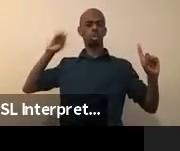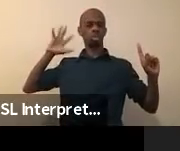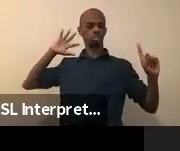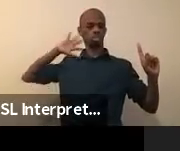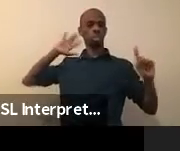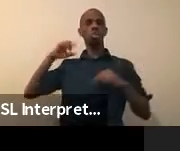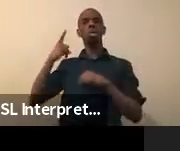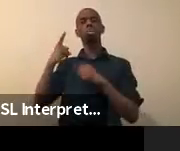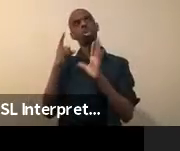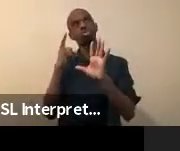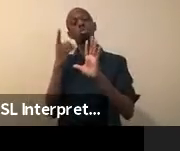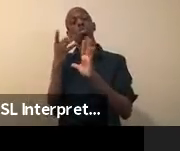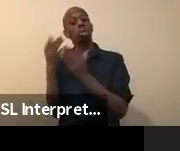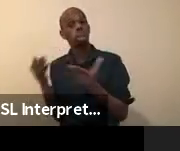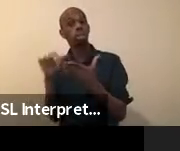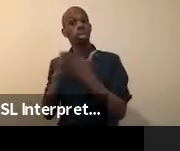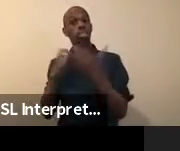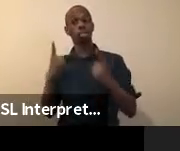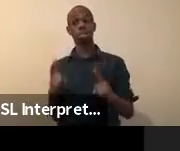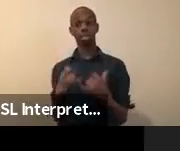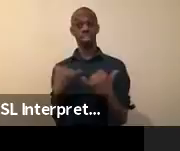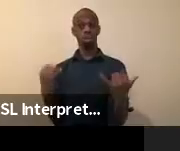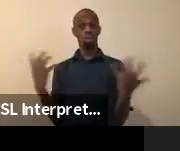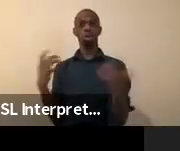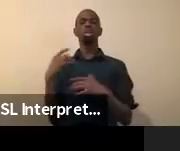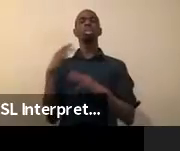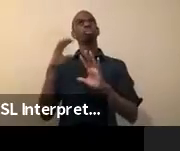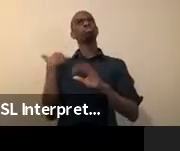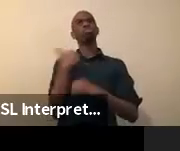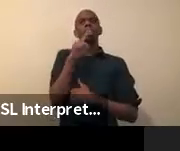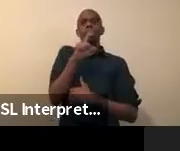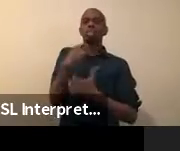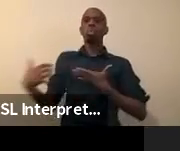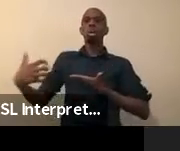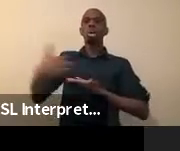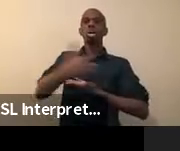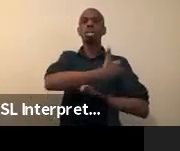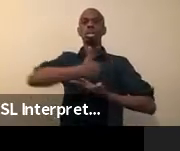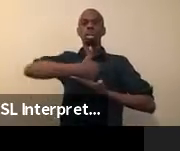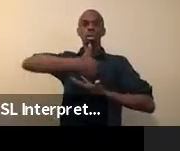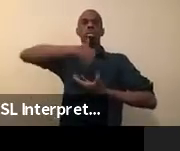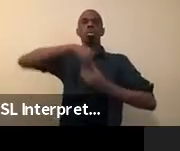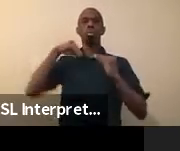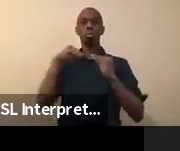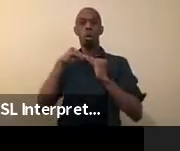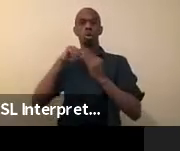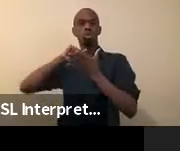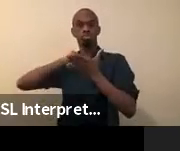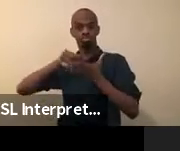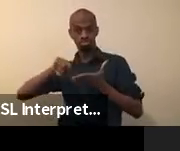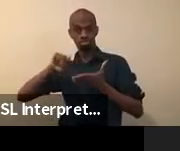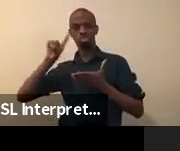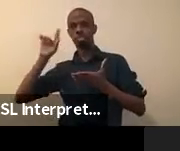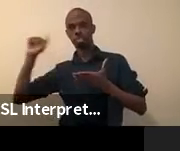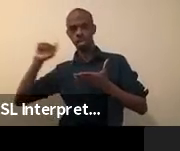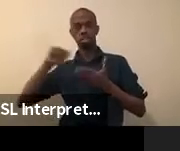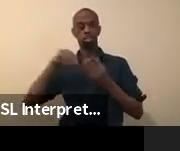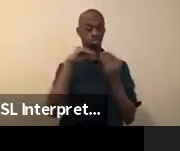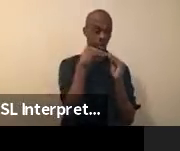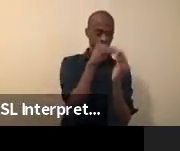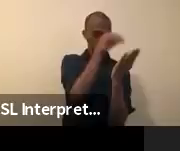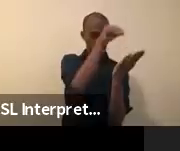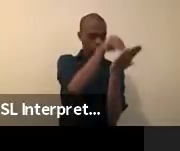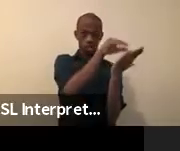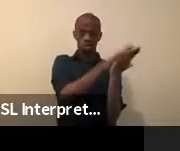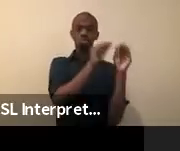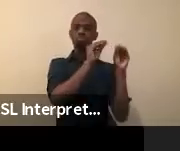this idea that we need to collect more data, right? And that if we had better data collection and better data collection methods